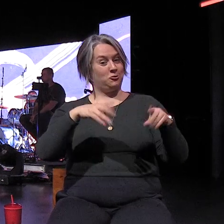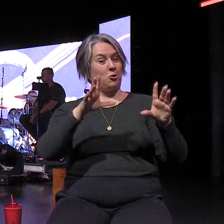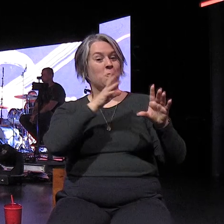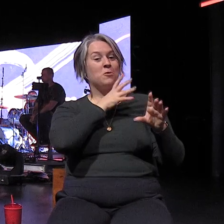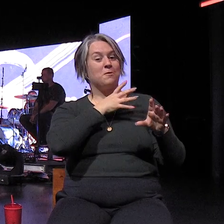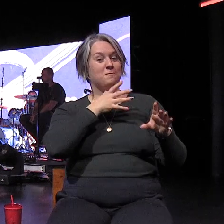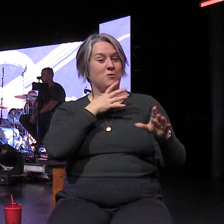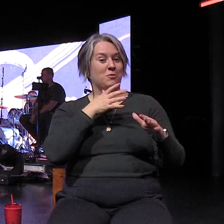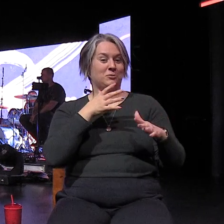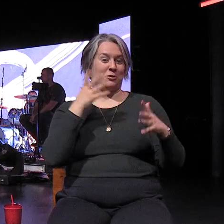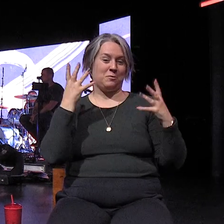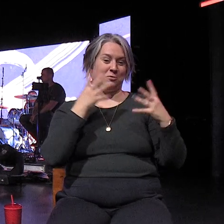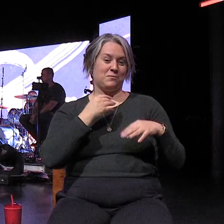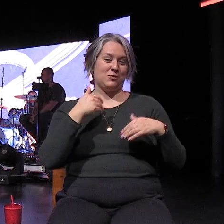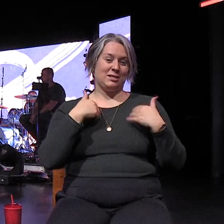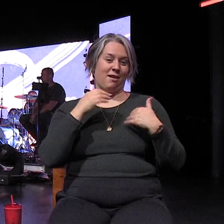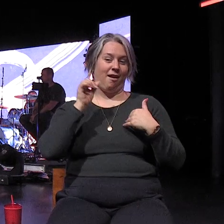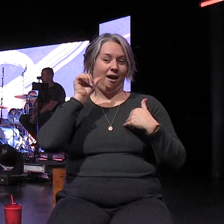young Amish couple.